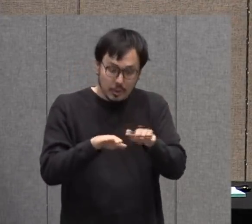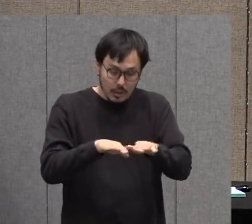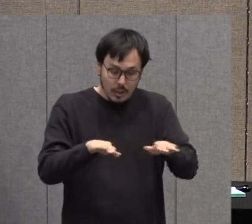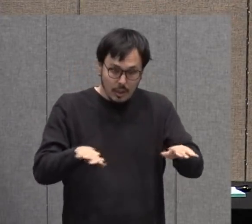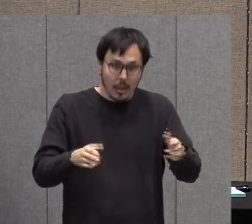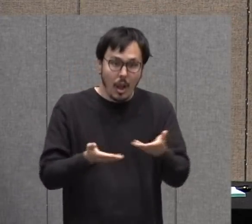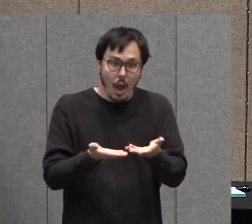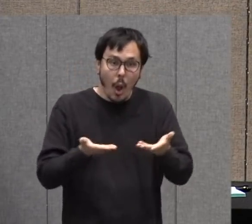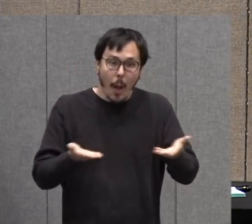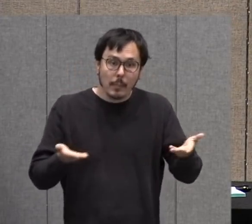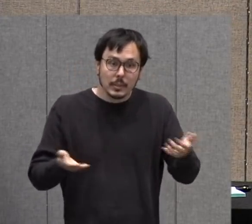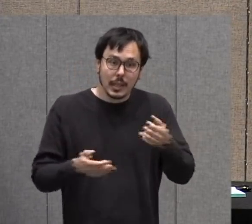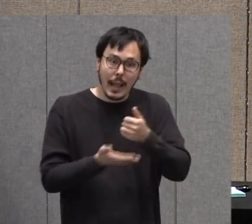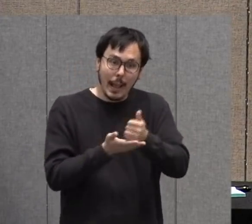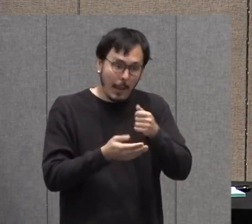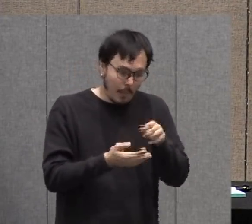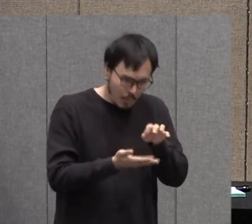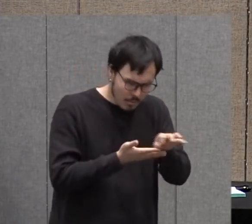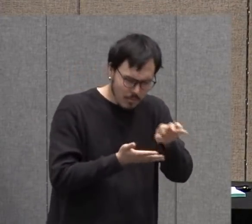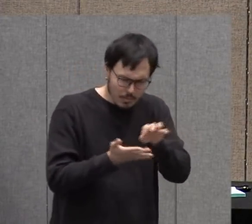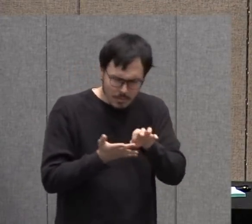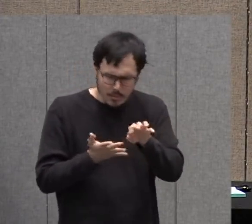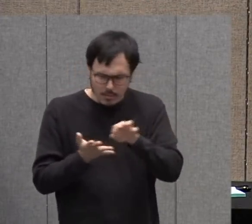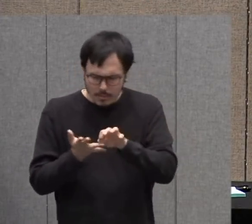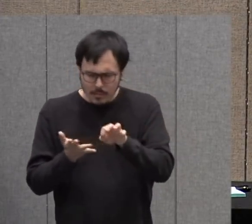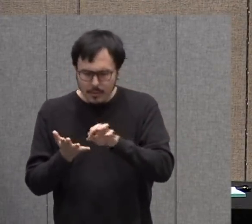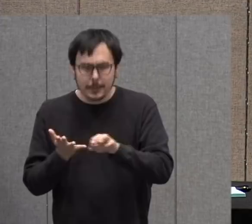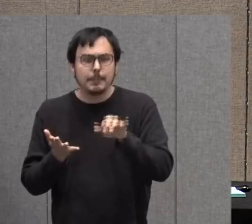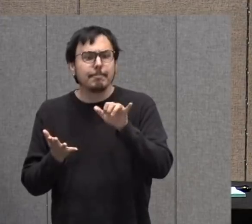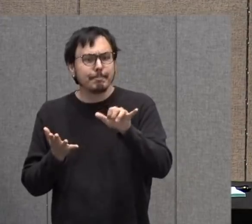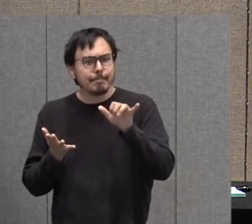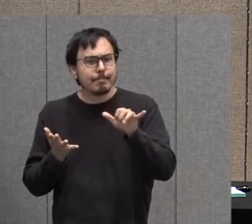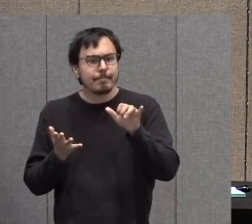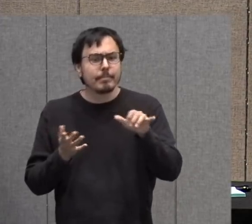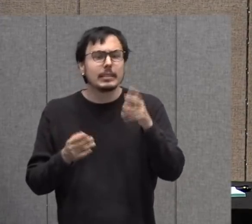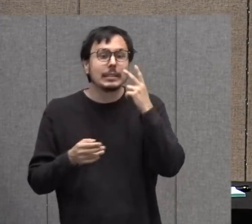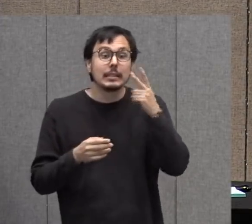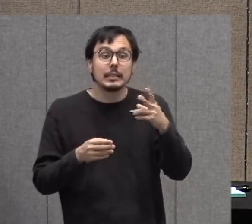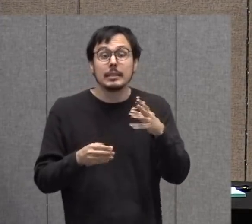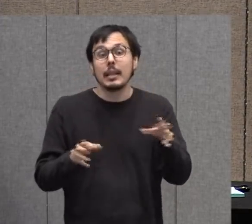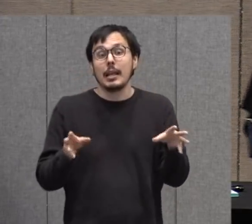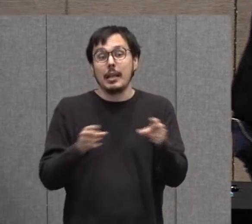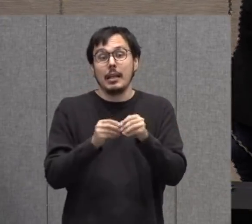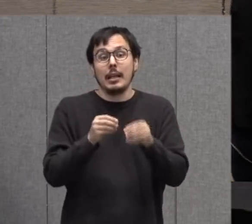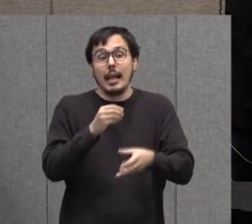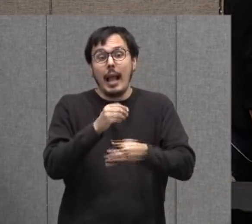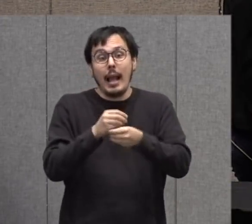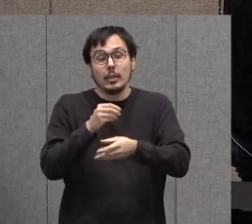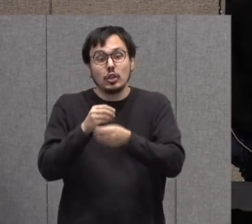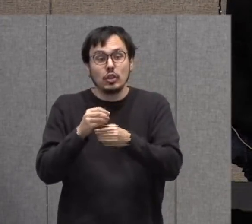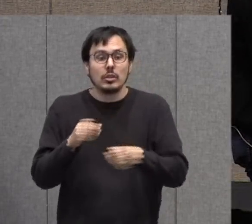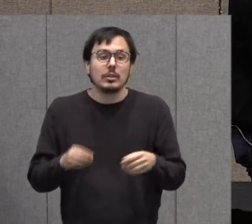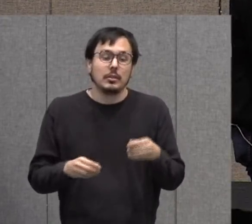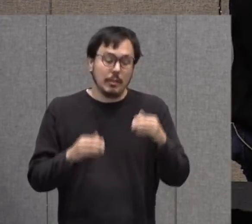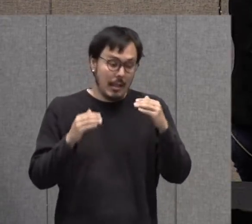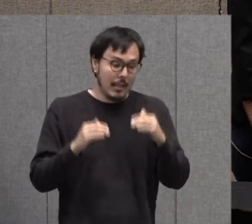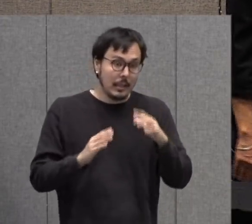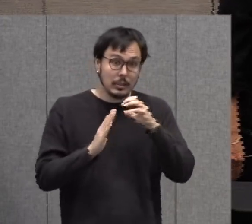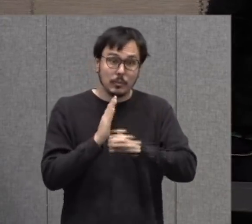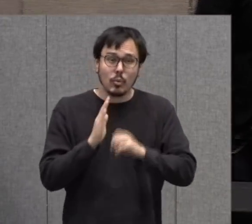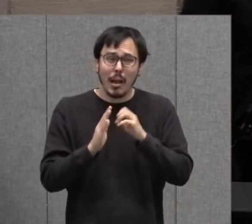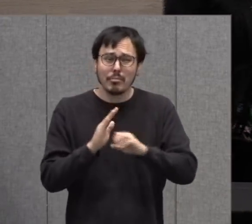to create your own understanding of how to do addition and subtraction sentences. Definitely. What a great